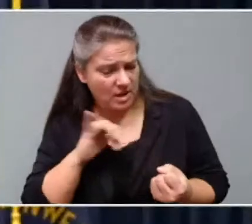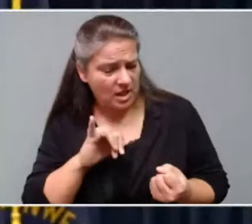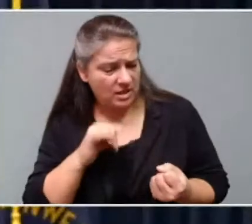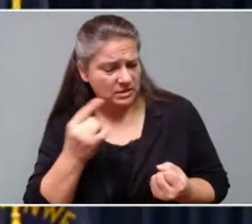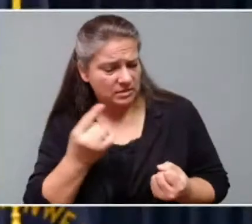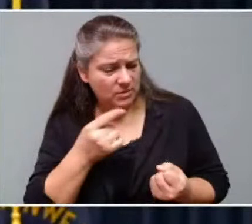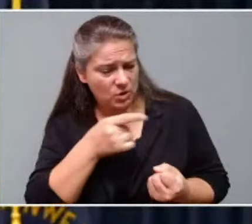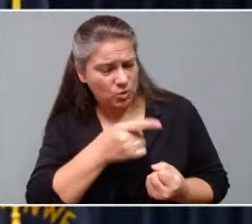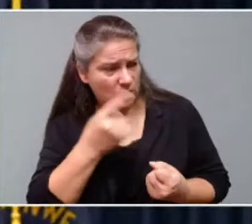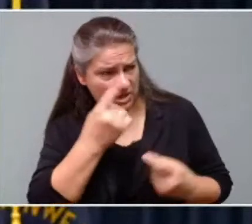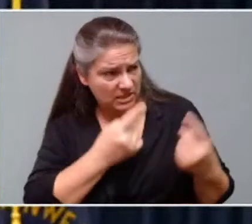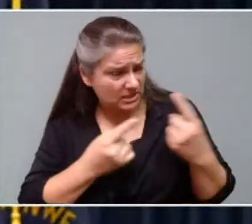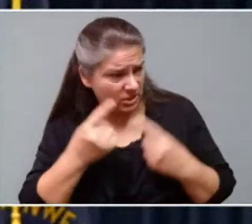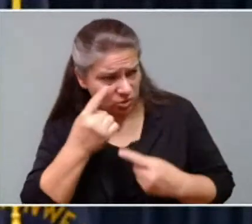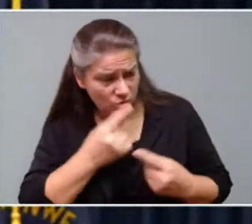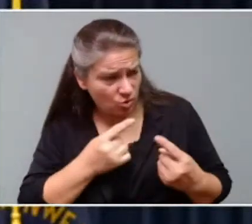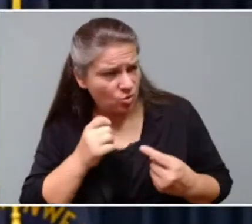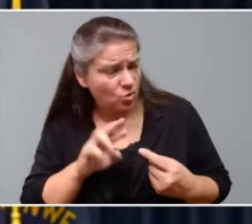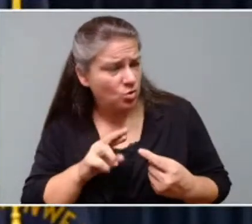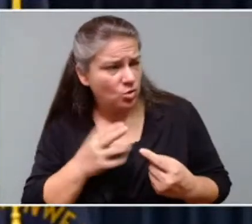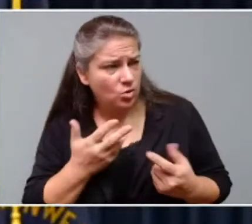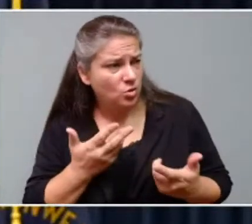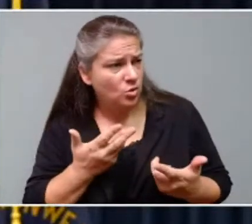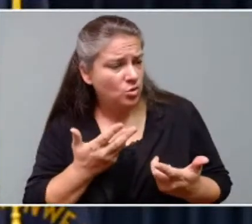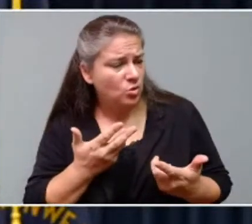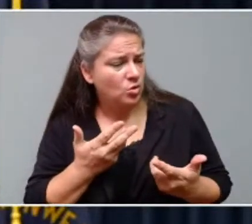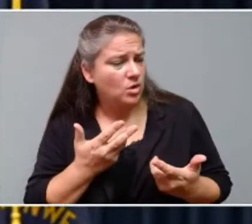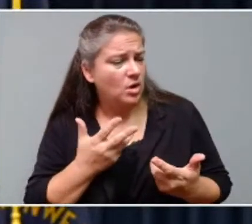considered along the way. And also,